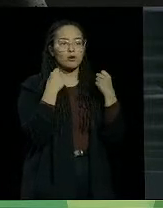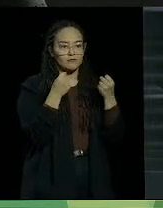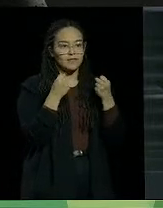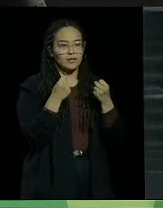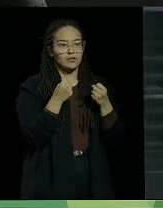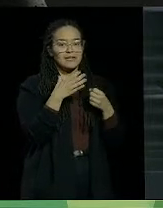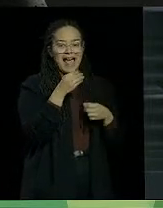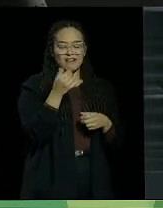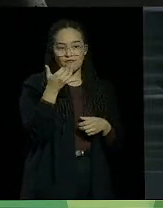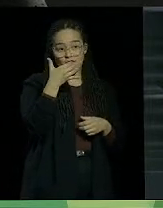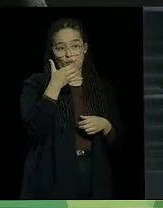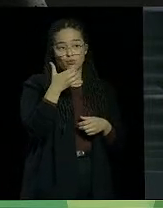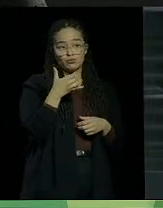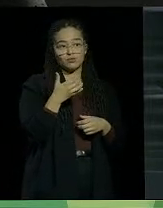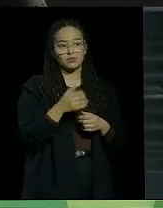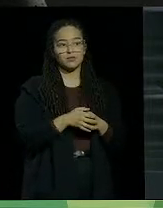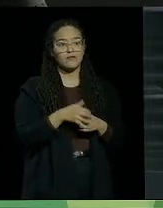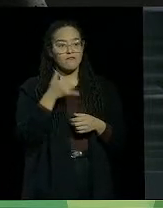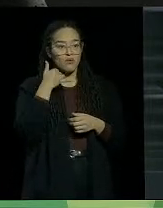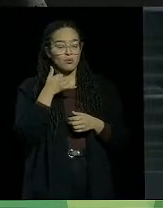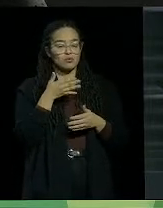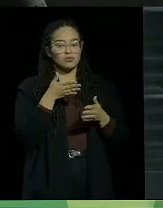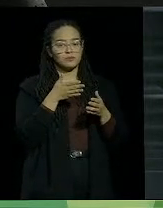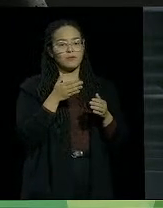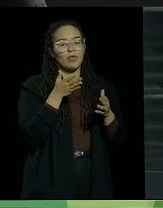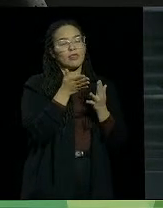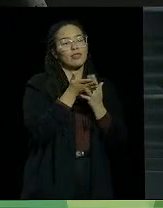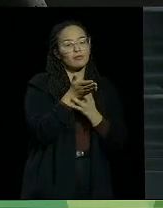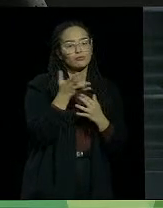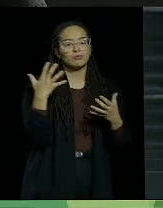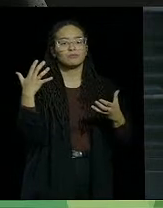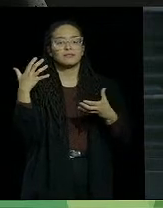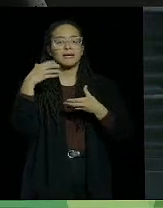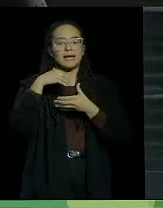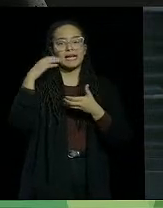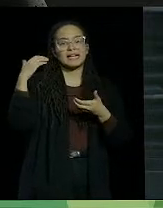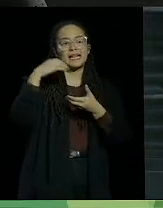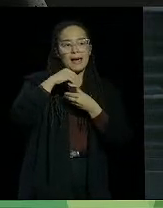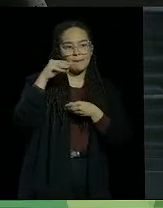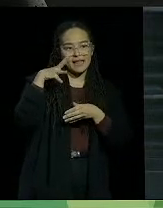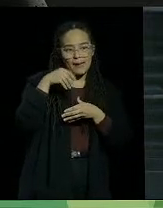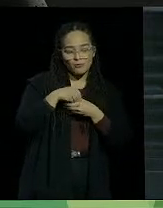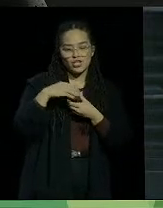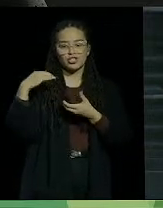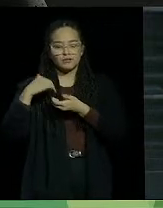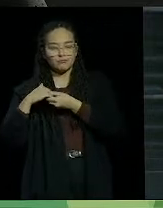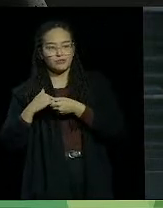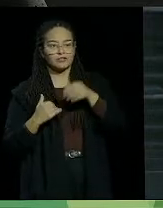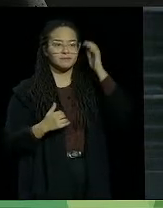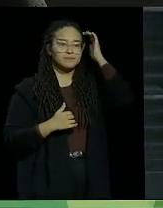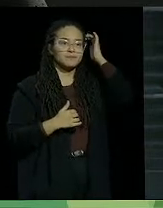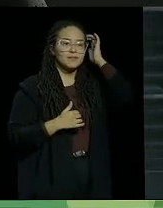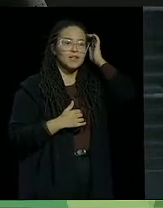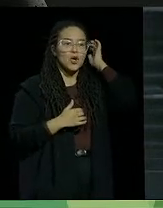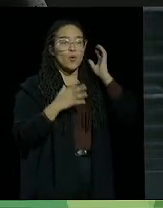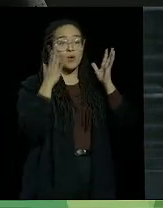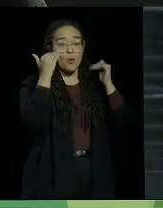via collaborations. And we hope to have more to announce soon about this great and safe technology.